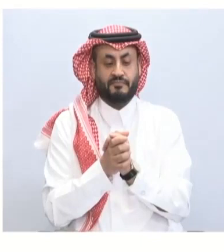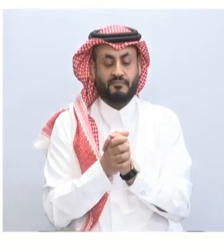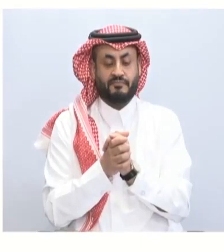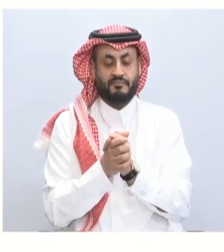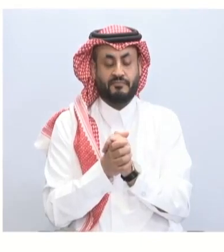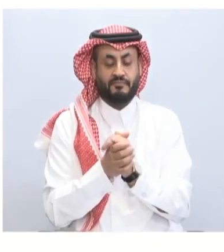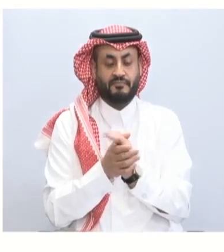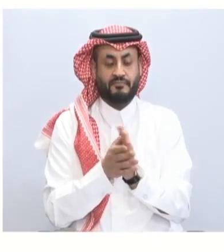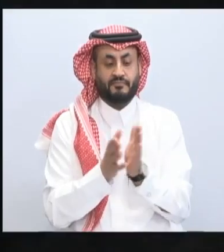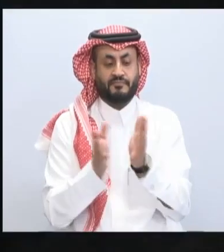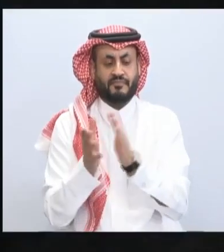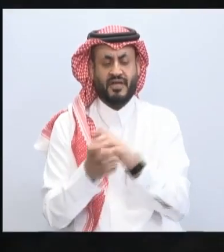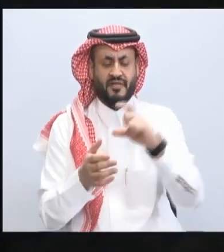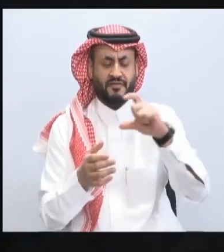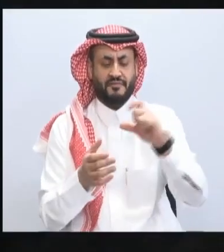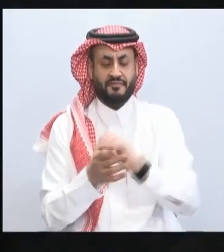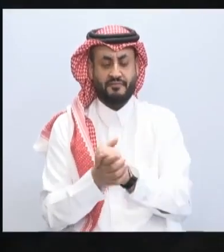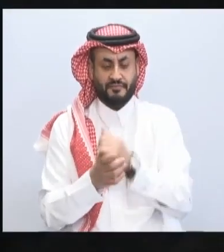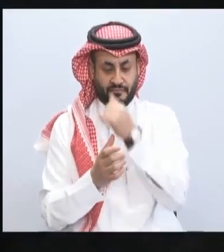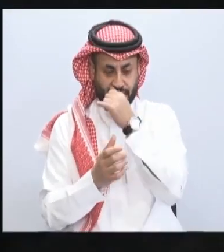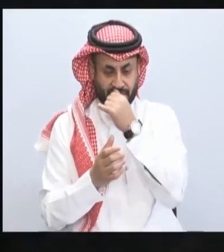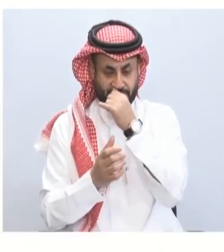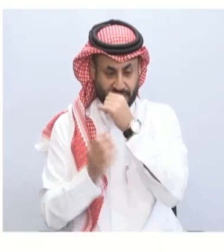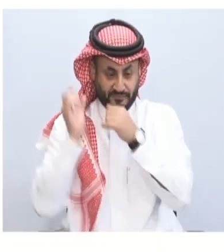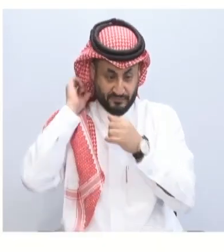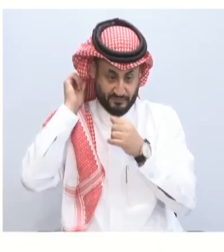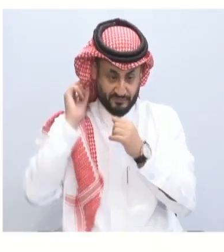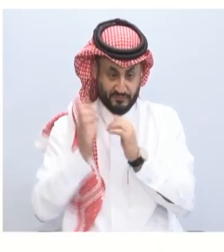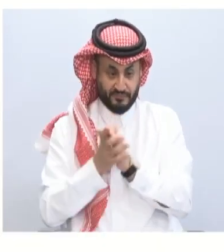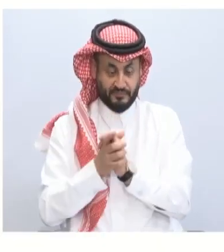Now we have here a short paragraph. So what do we want to see?